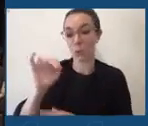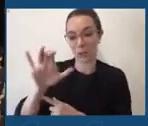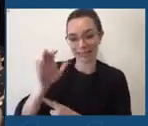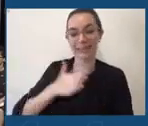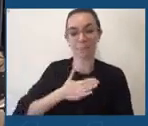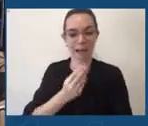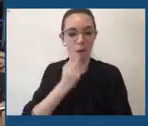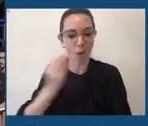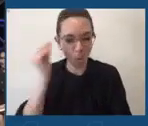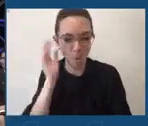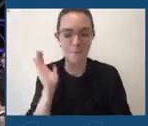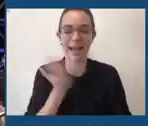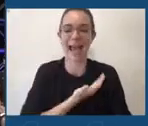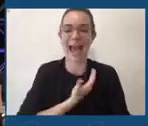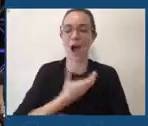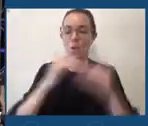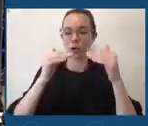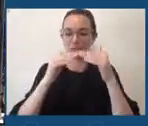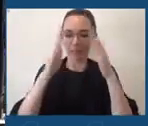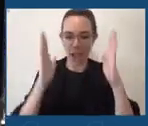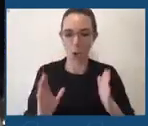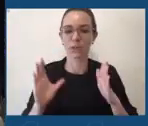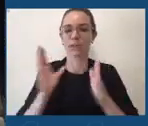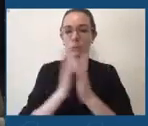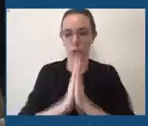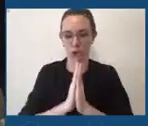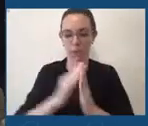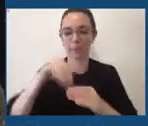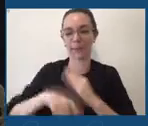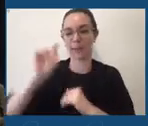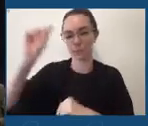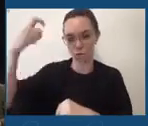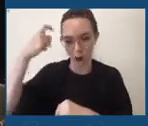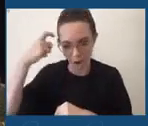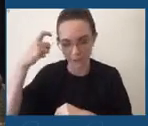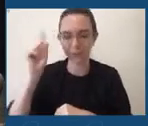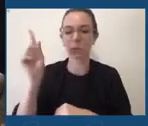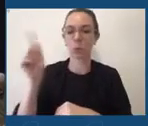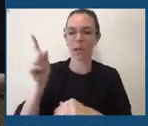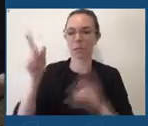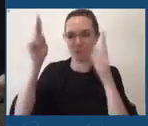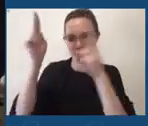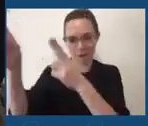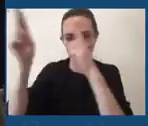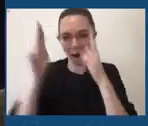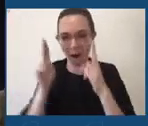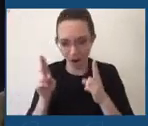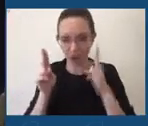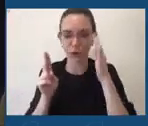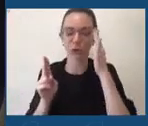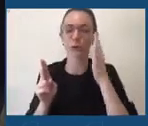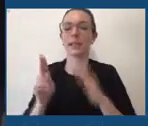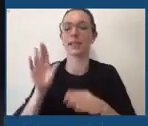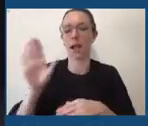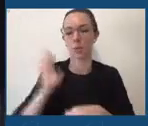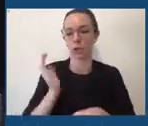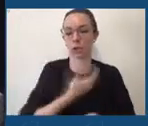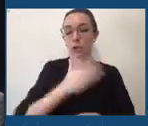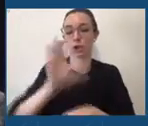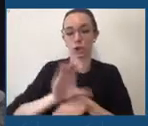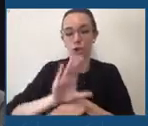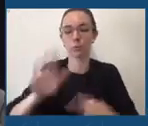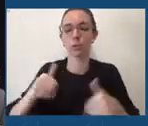and our house of worship in the Bronx, where Reverend Tim English pastors have been honored to be a CHL church, providing education